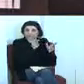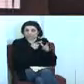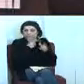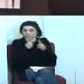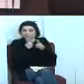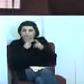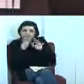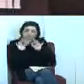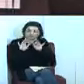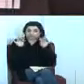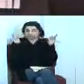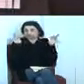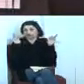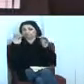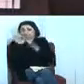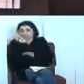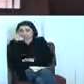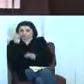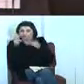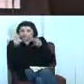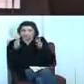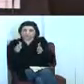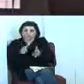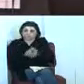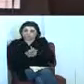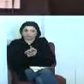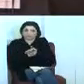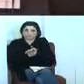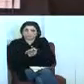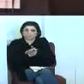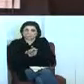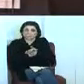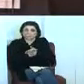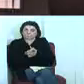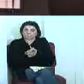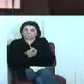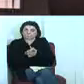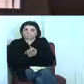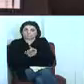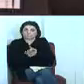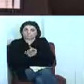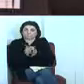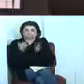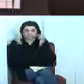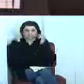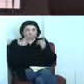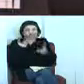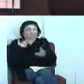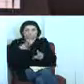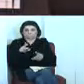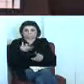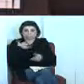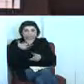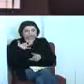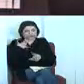and spiritual kind of ways, gets a little intimidating. I don't want you to feel